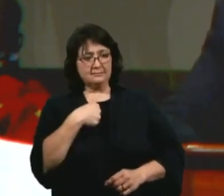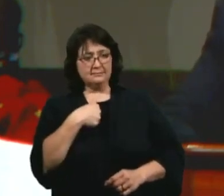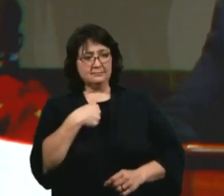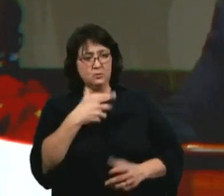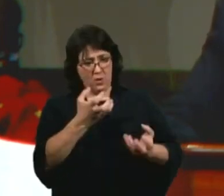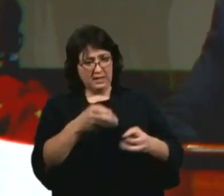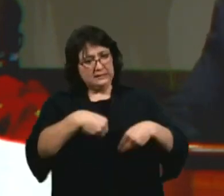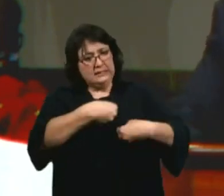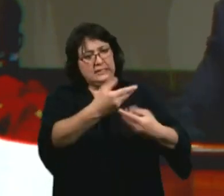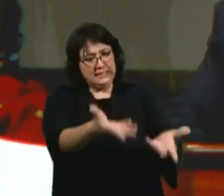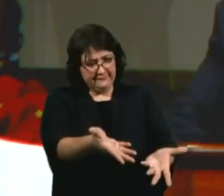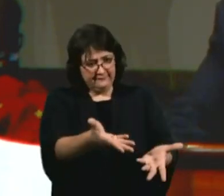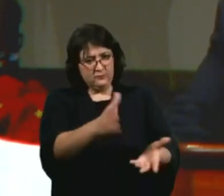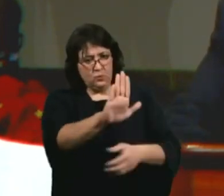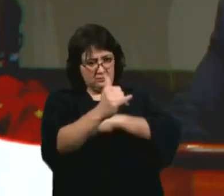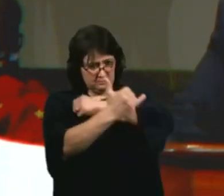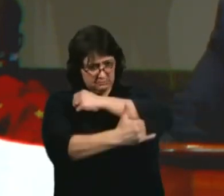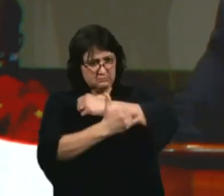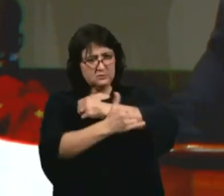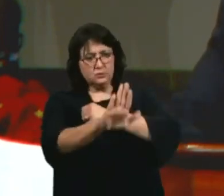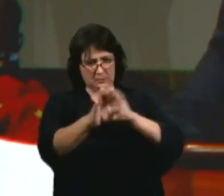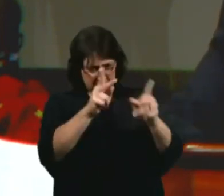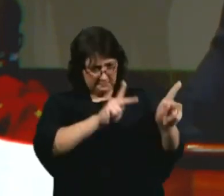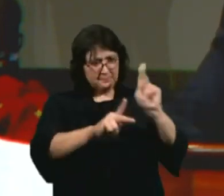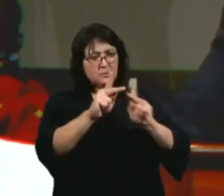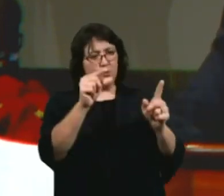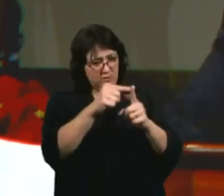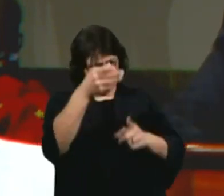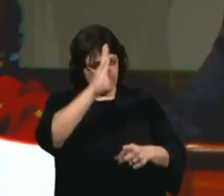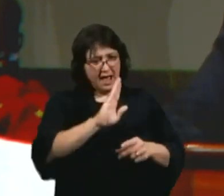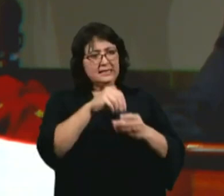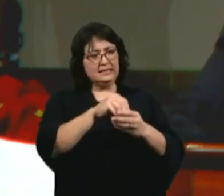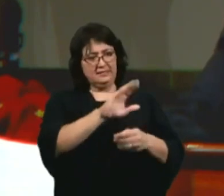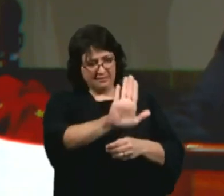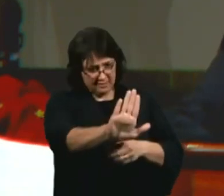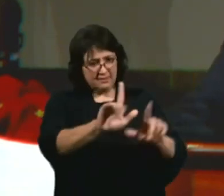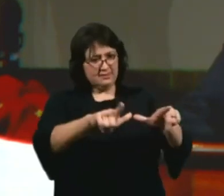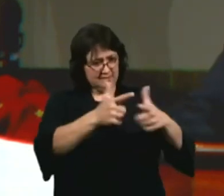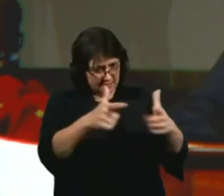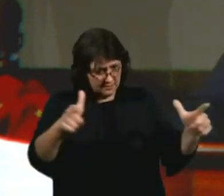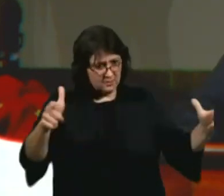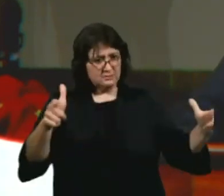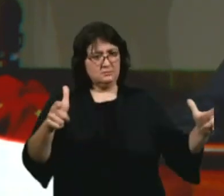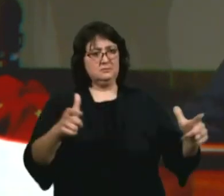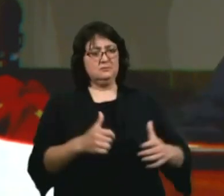give your people the Word of God in their language."